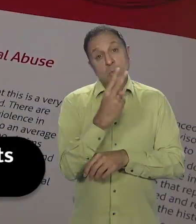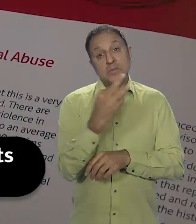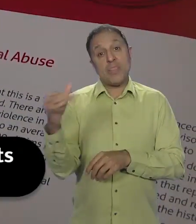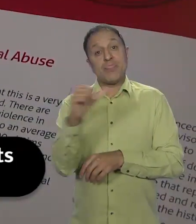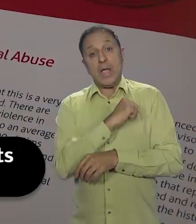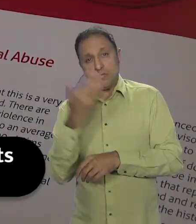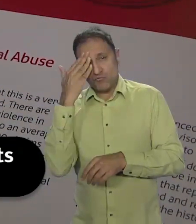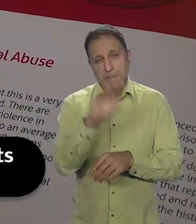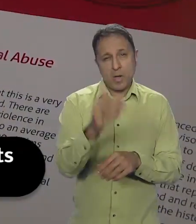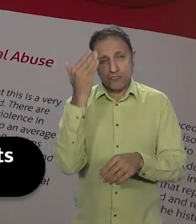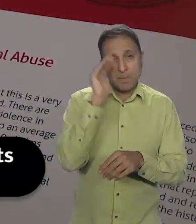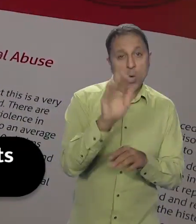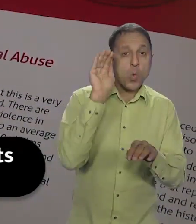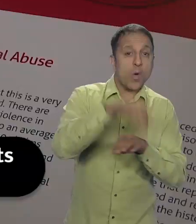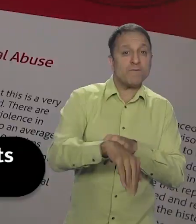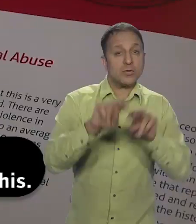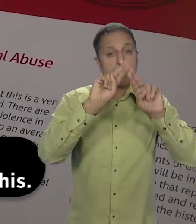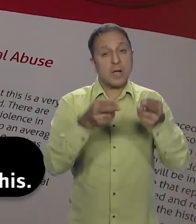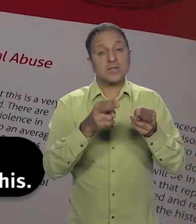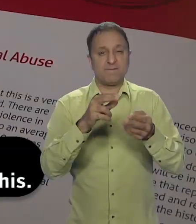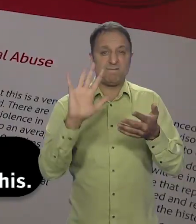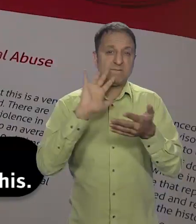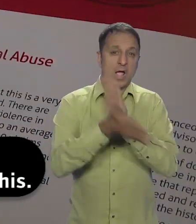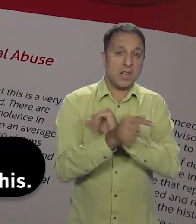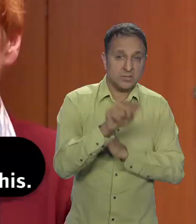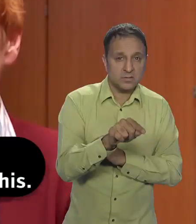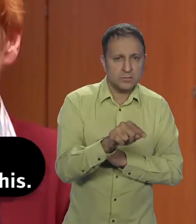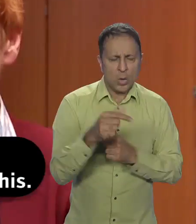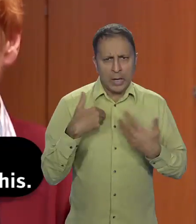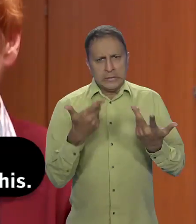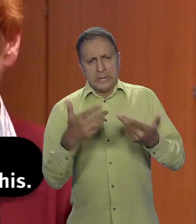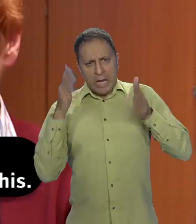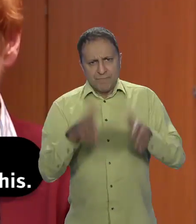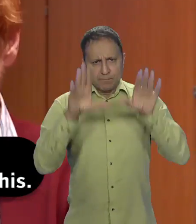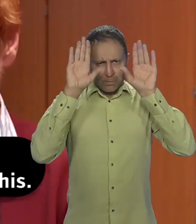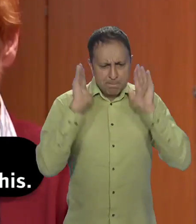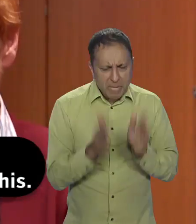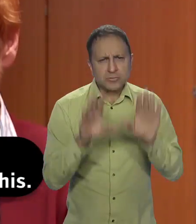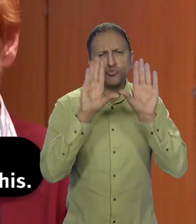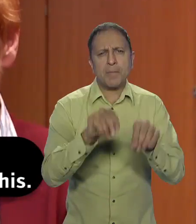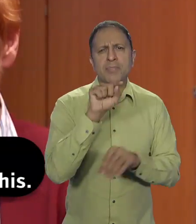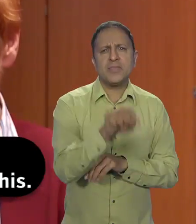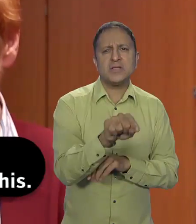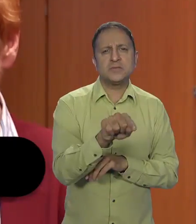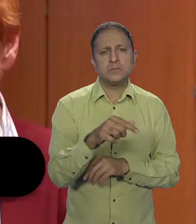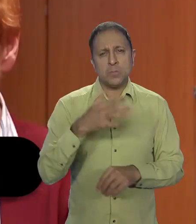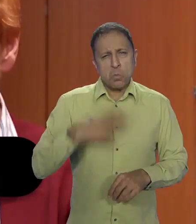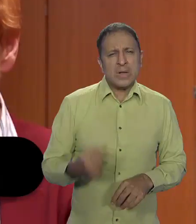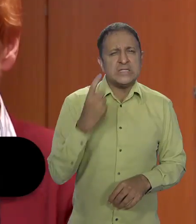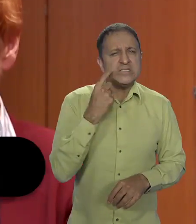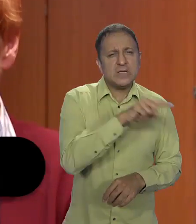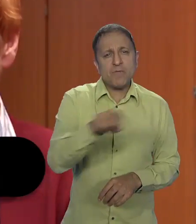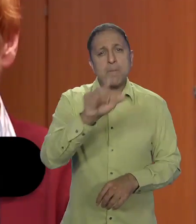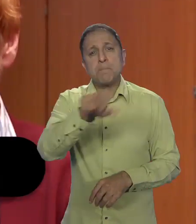around 28,000 reports of domestic violence each year in Northumbria, and it's clear that we must stop this. I want to